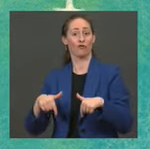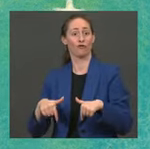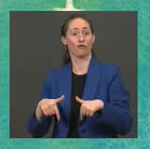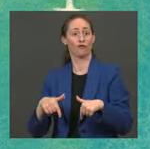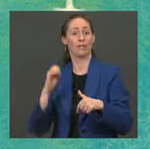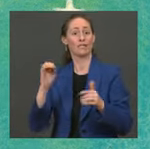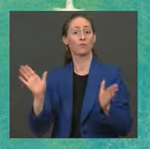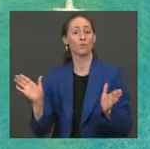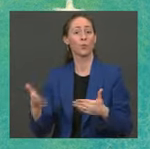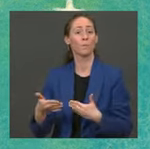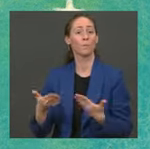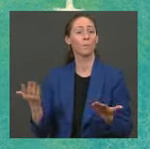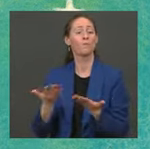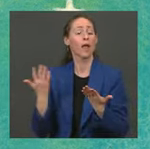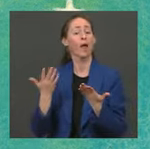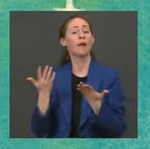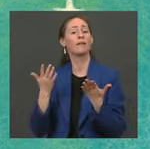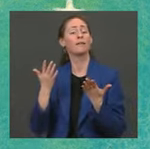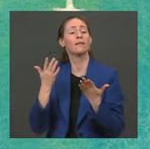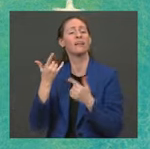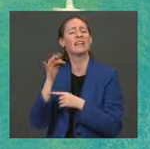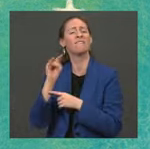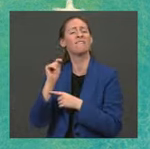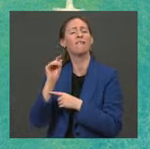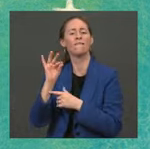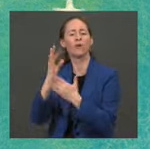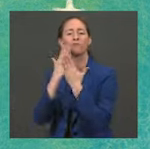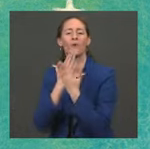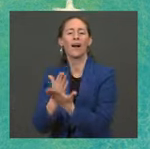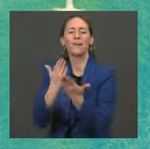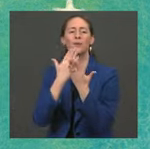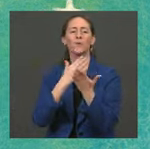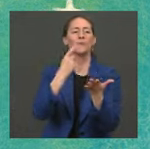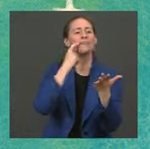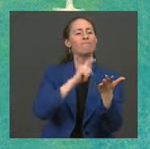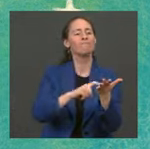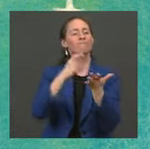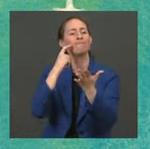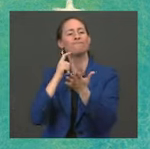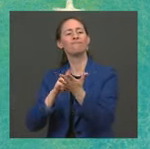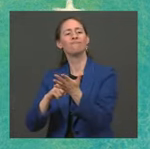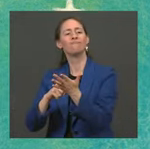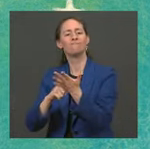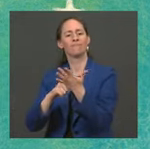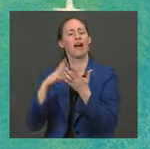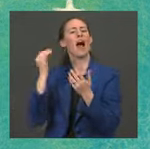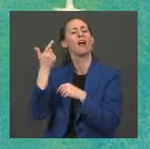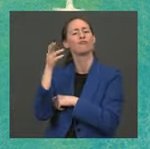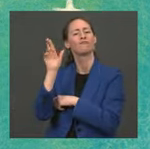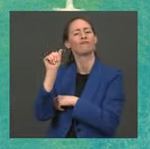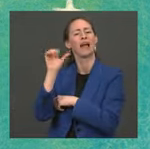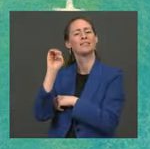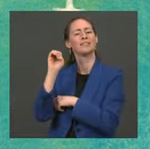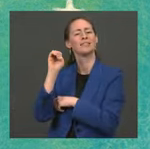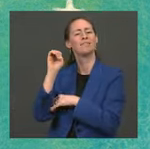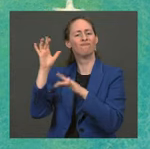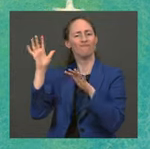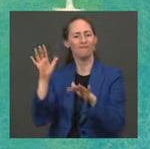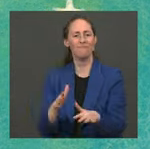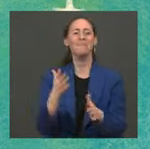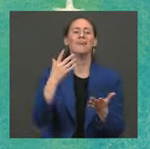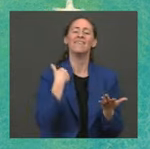of grace that are as joyful to give as they are to receive. And that's why we're